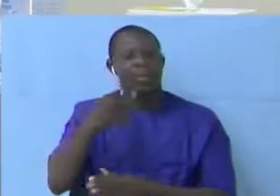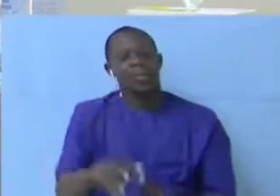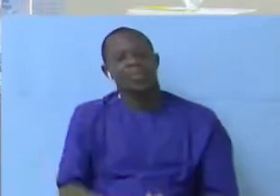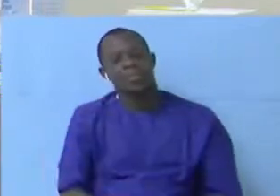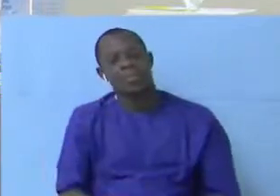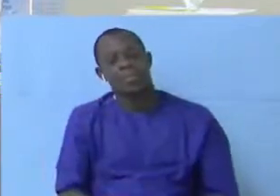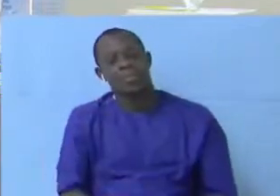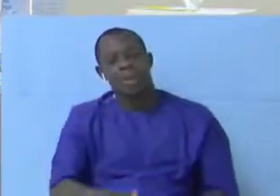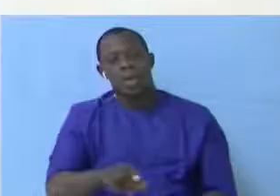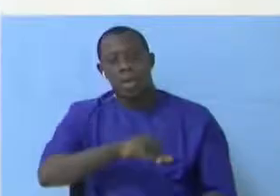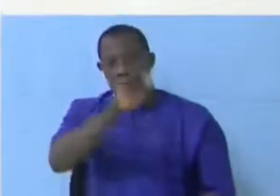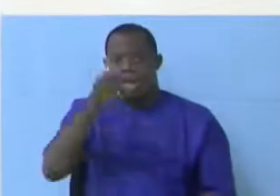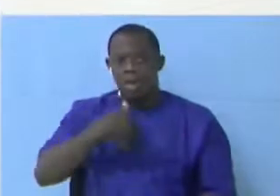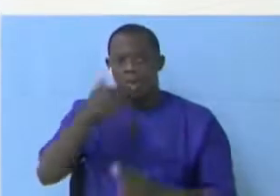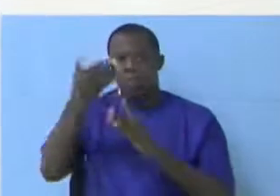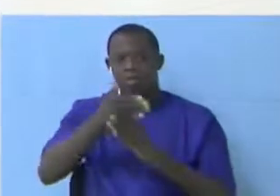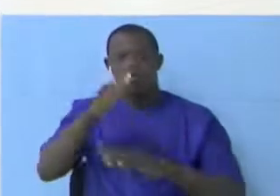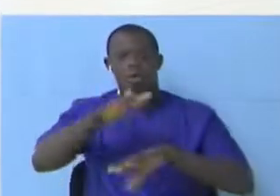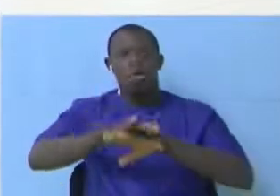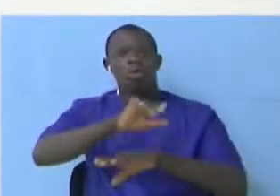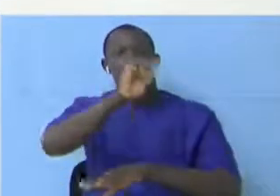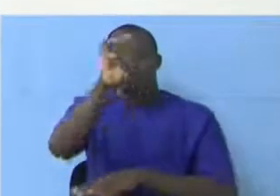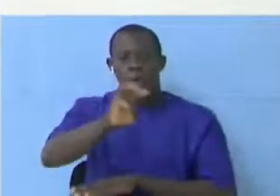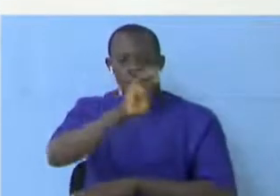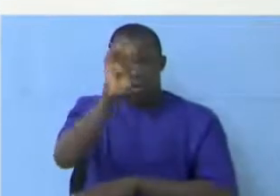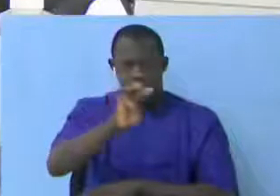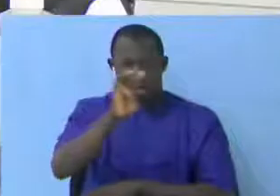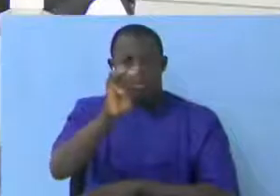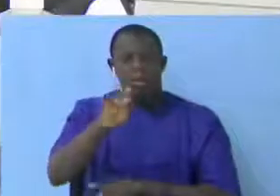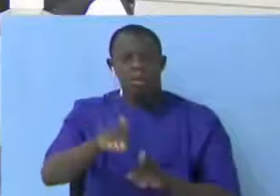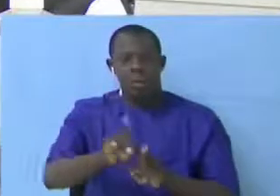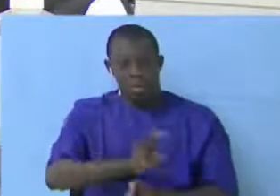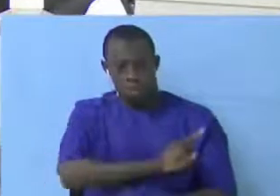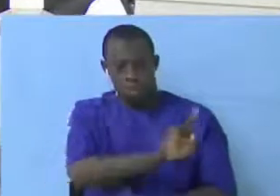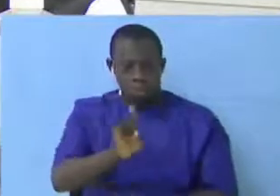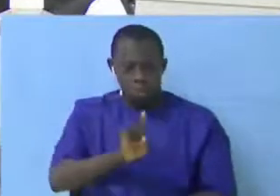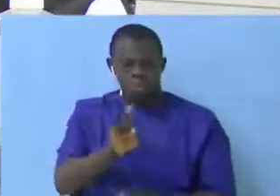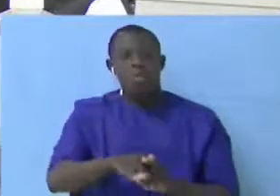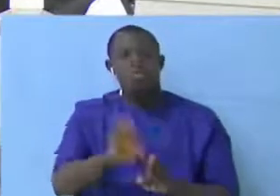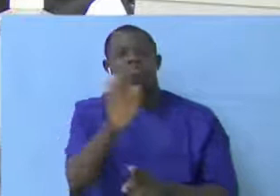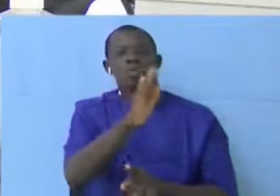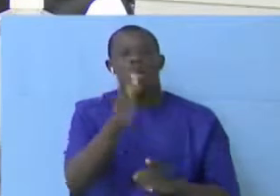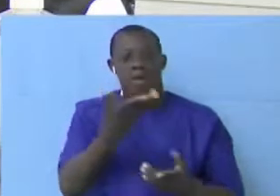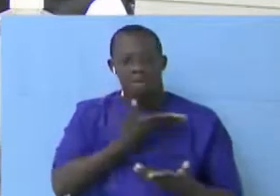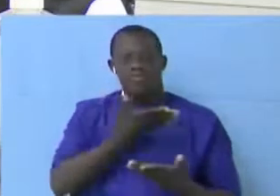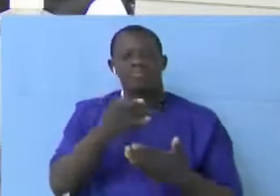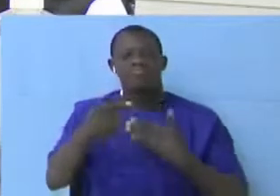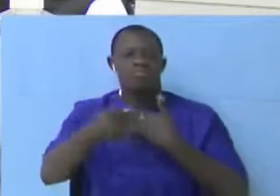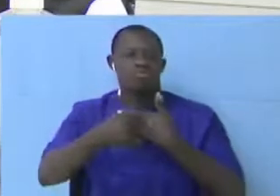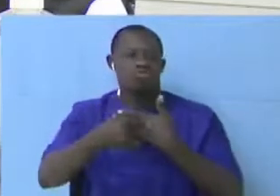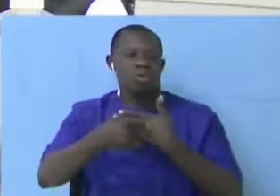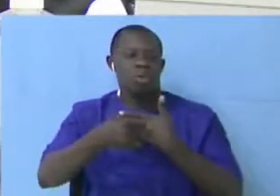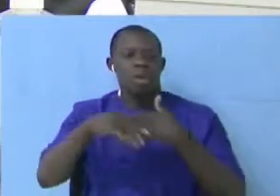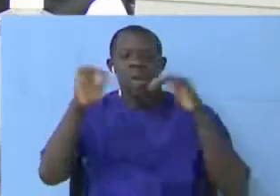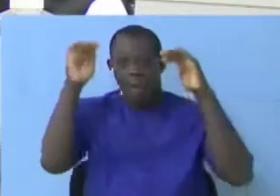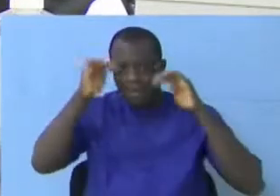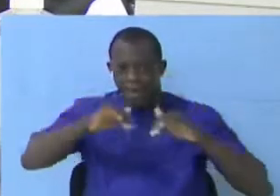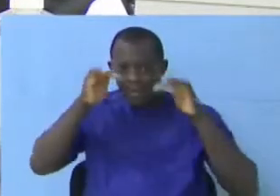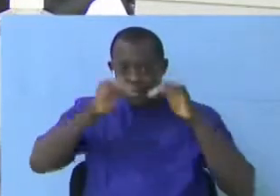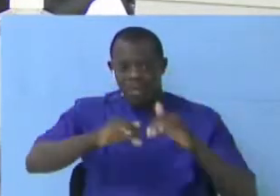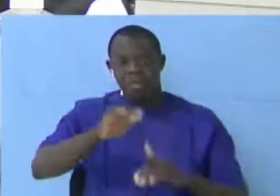And I believe on Monday, we went for consultation at the DPP's office.